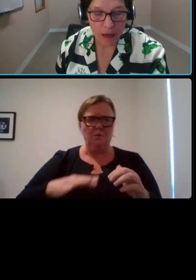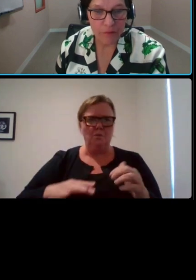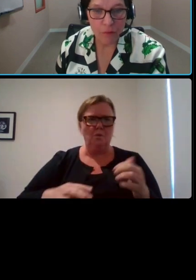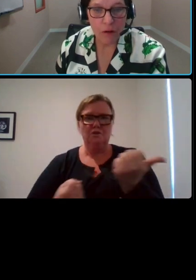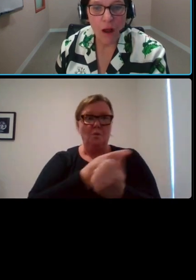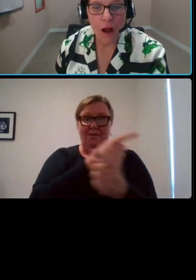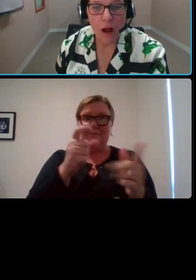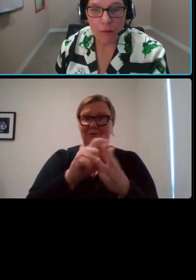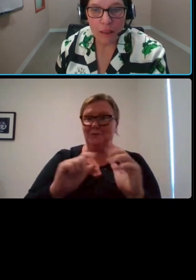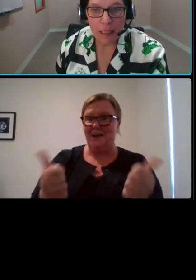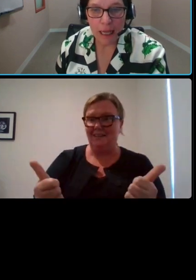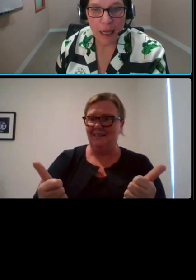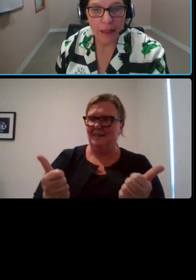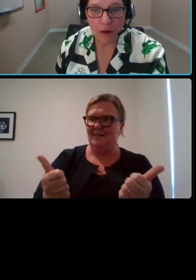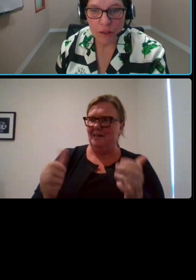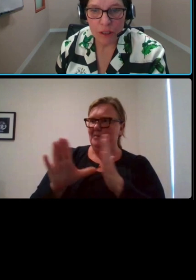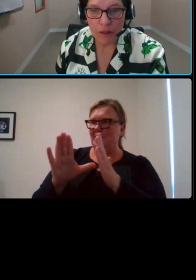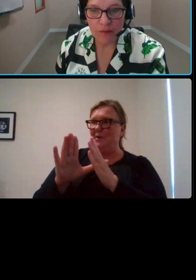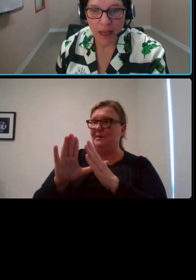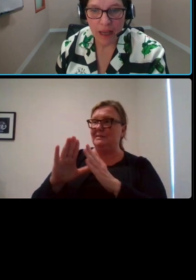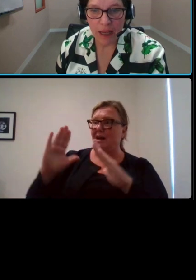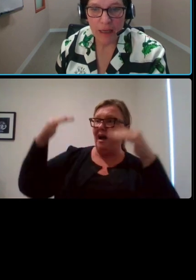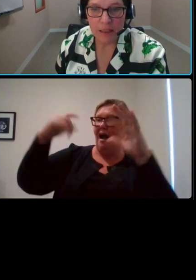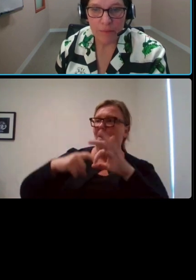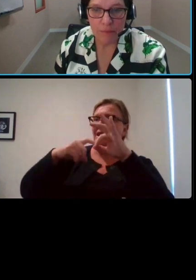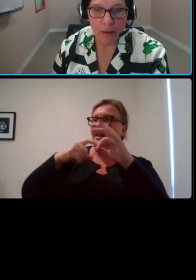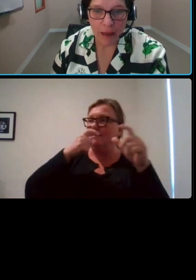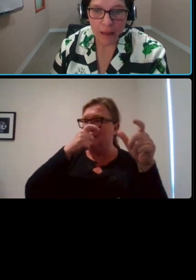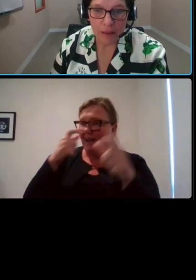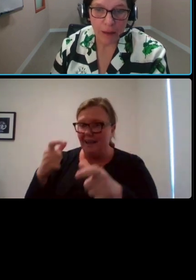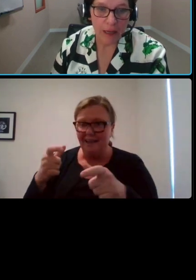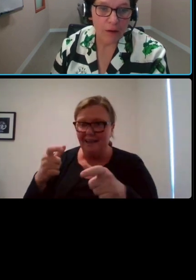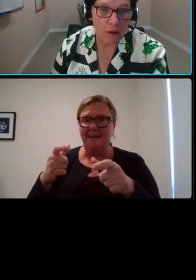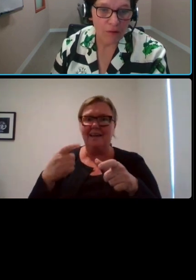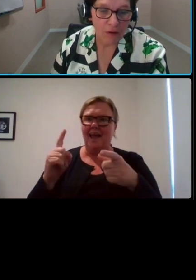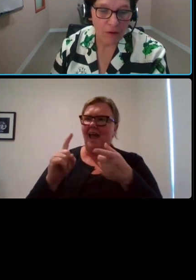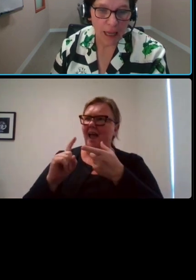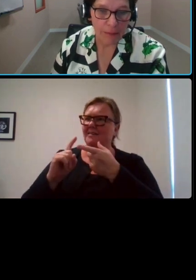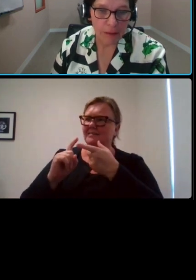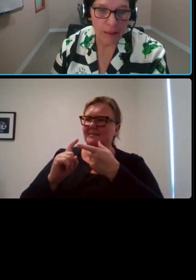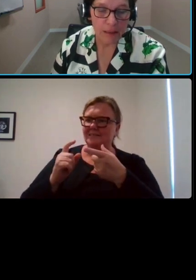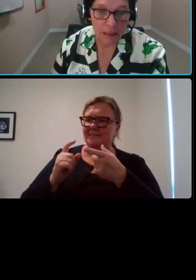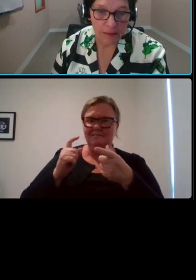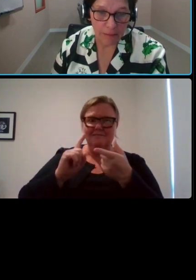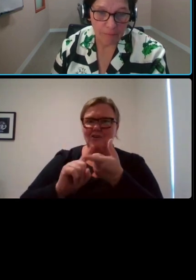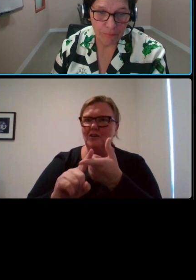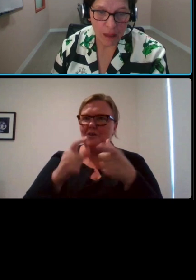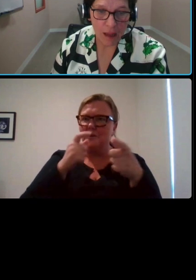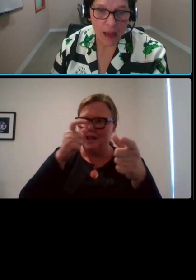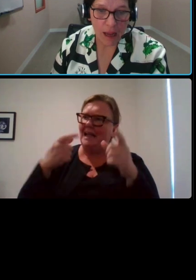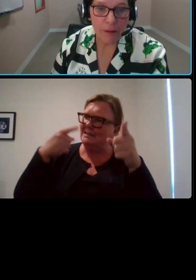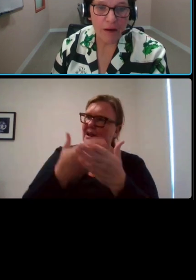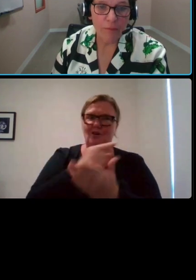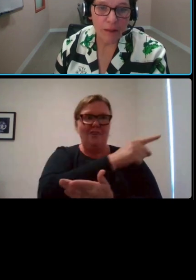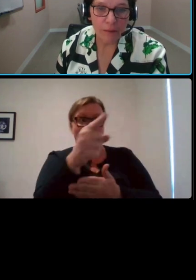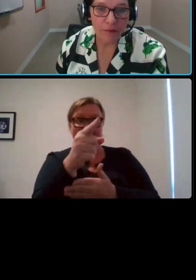that. After all, high quality care and the continuity of care depend on provider capability to deliver.